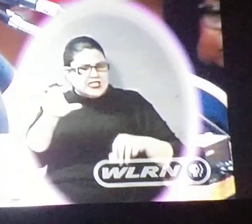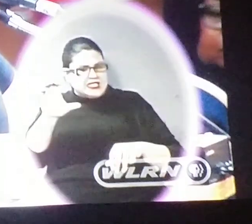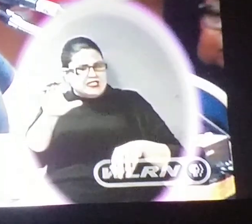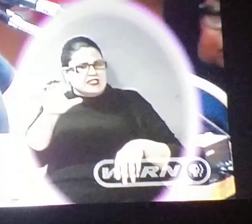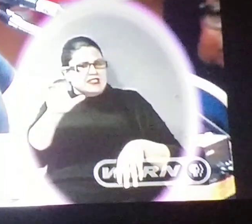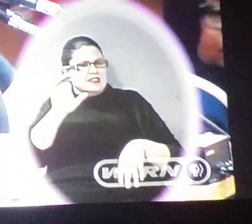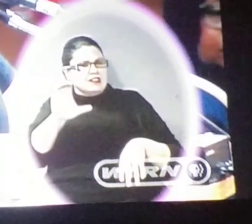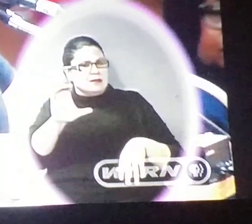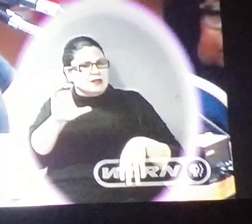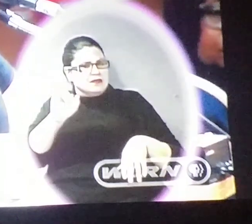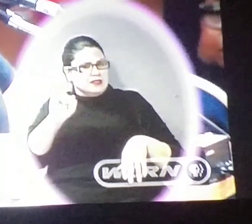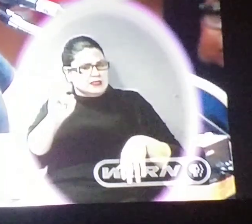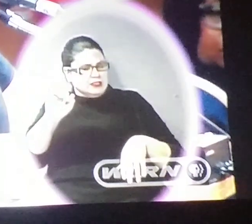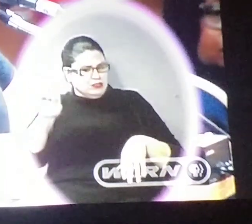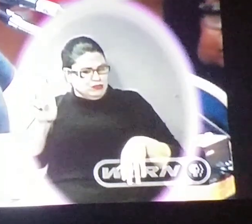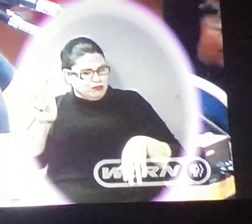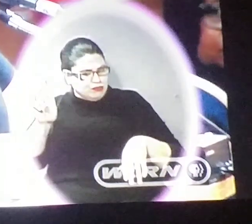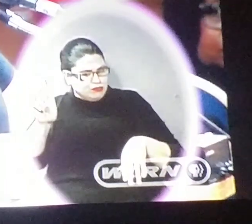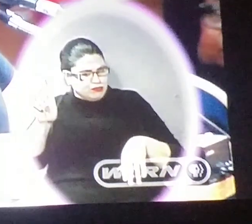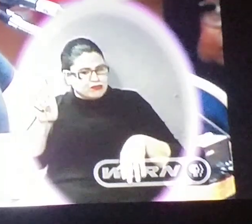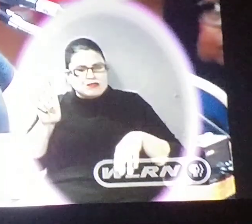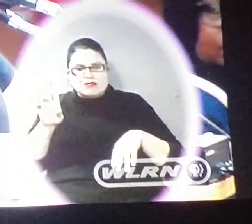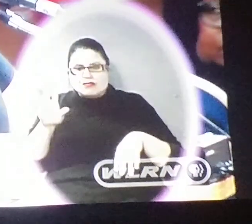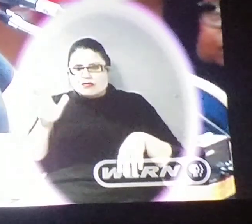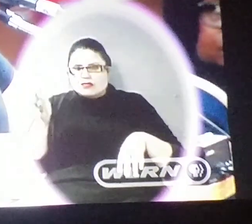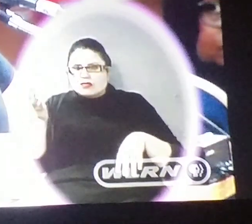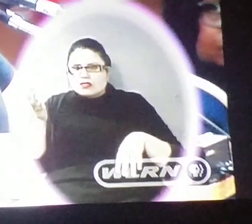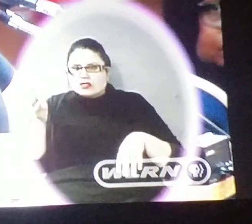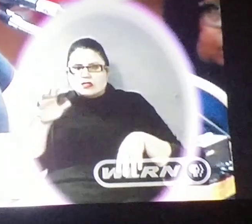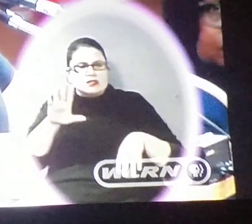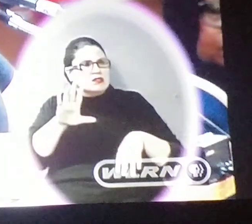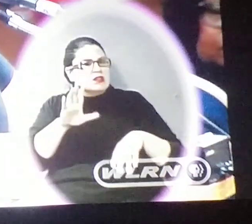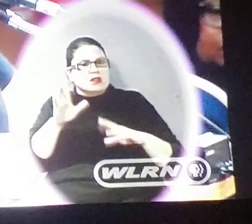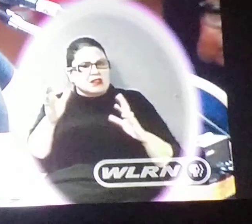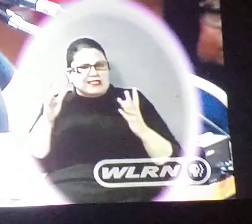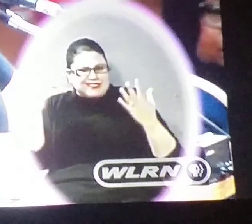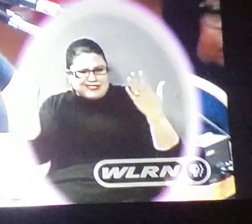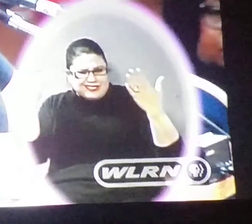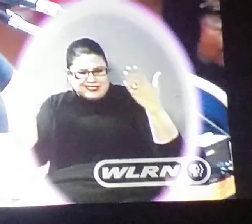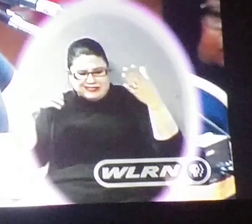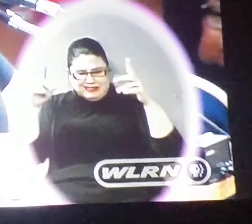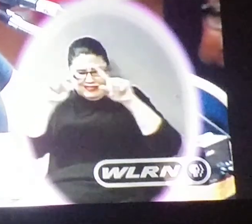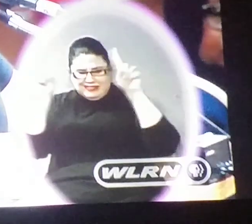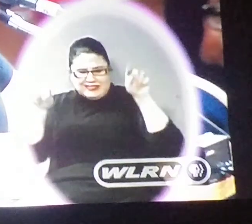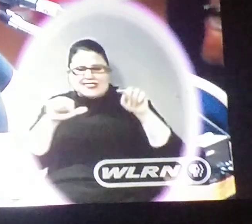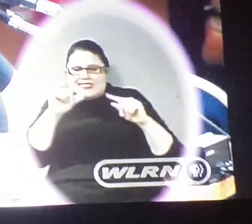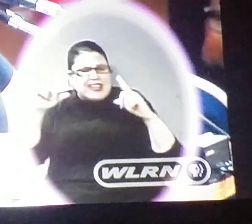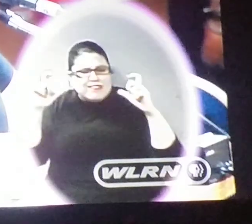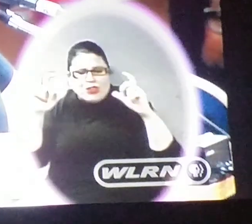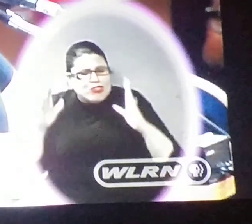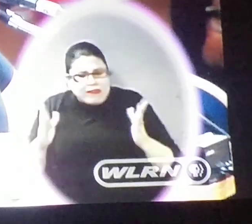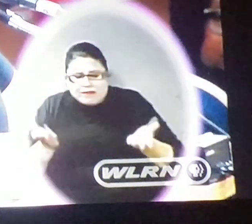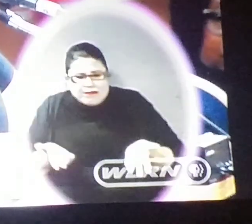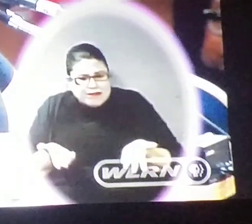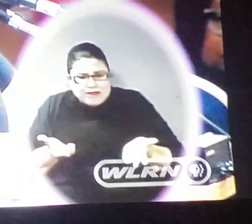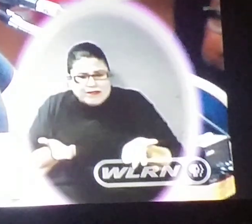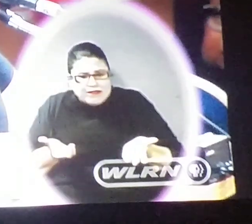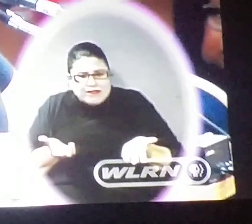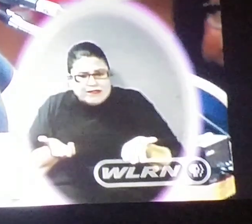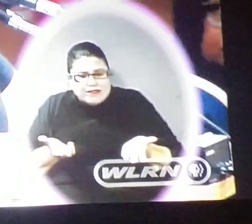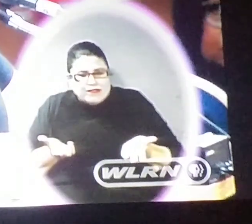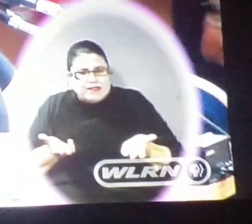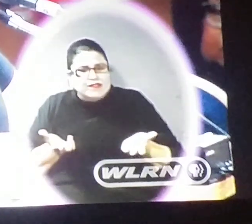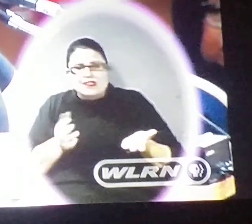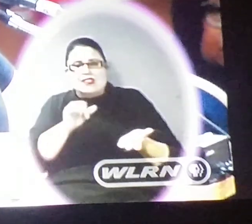Investigative Unit of the Metro-Dade Police Department. This is nothing more than a piece of art. It is not a photograph of a minor or anyone else for